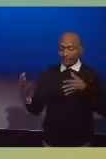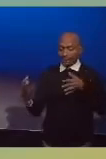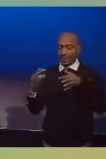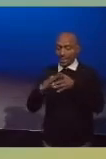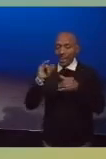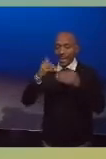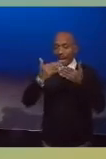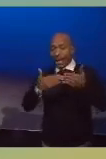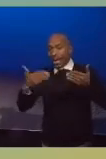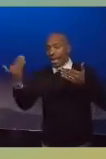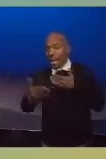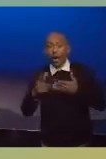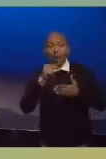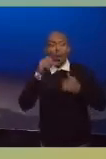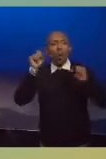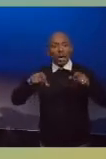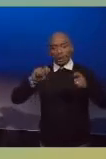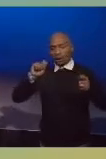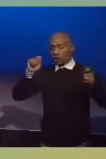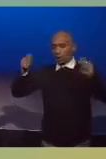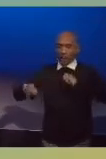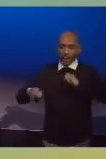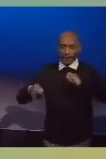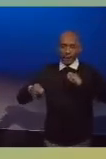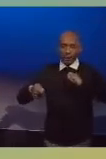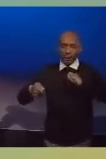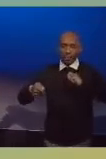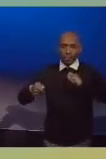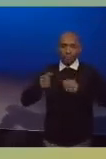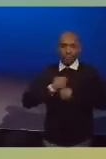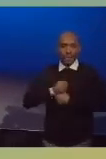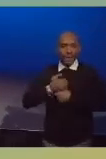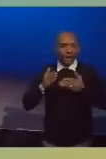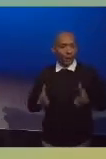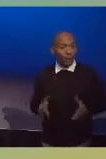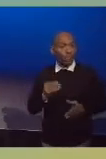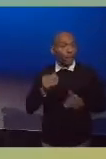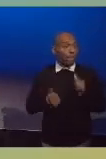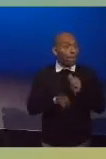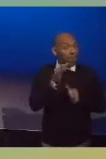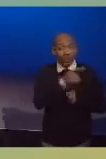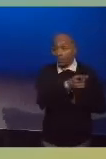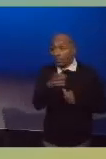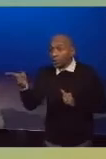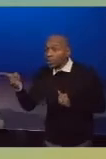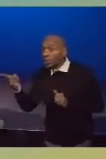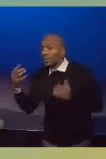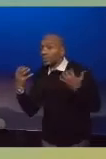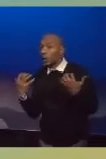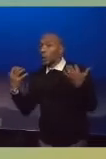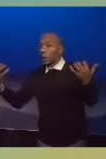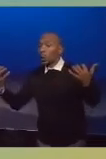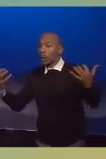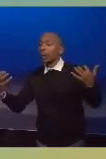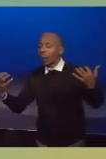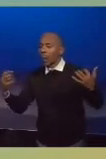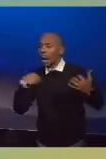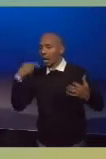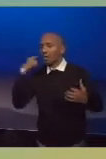of changemakers. And all of you, most of you in the audience, fall in that